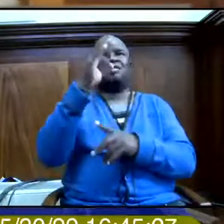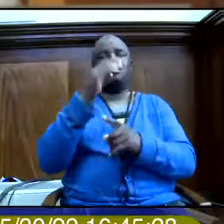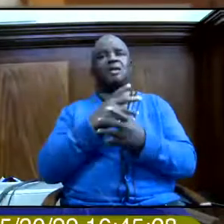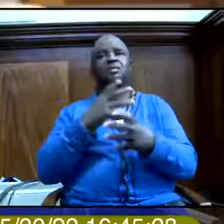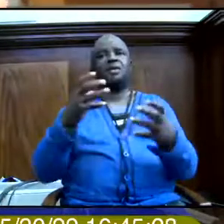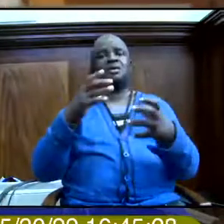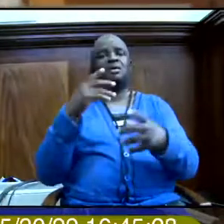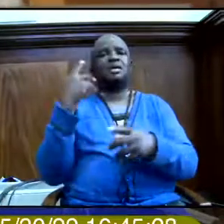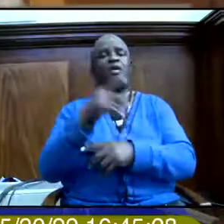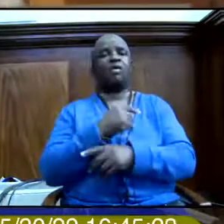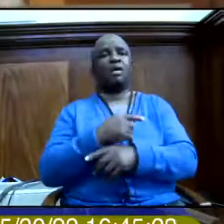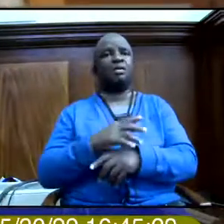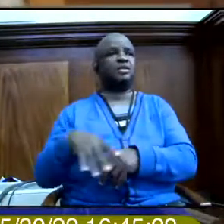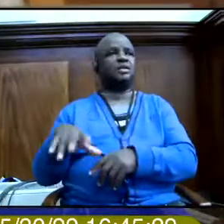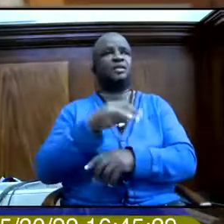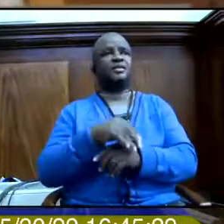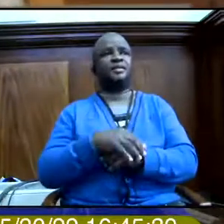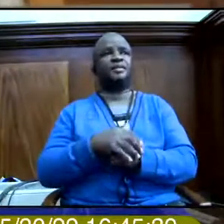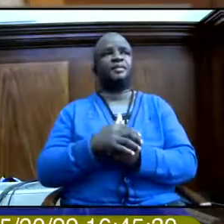across all federations